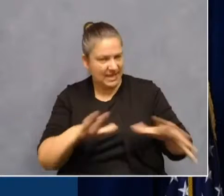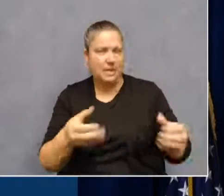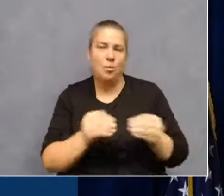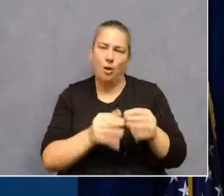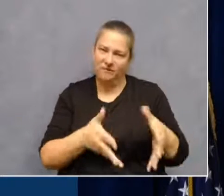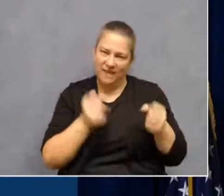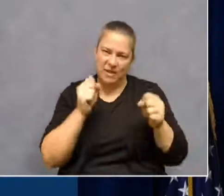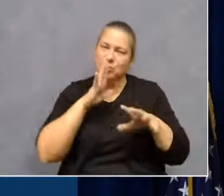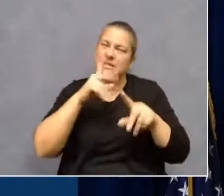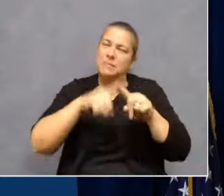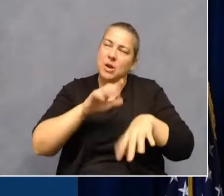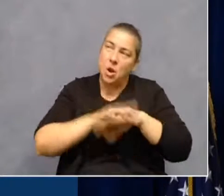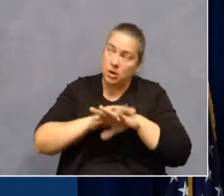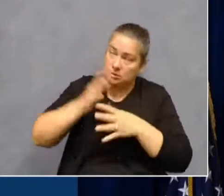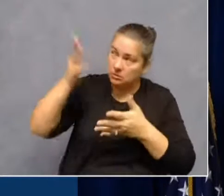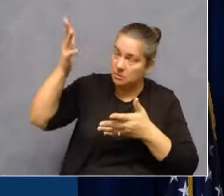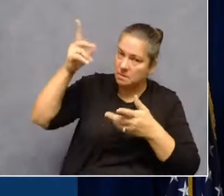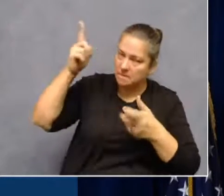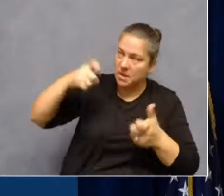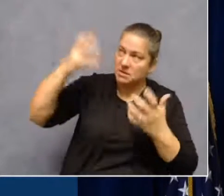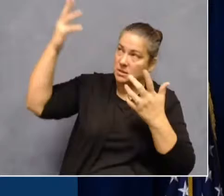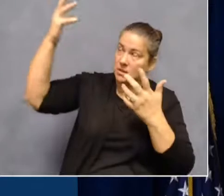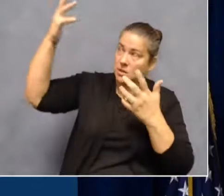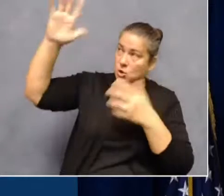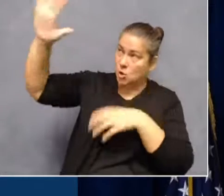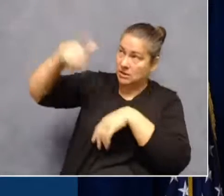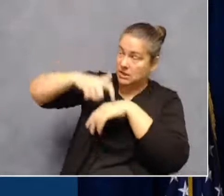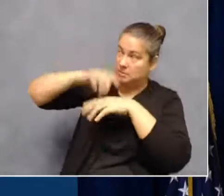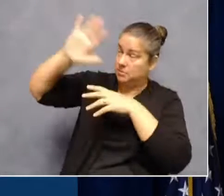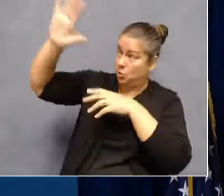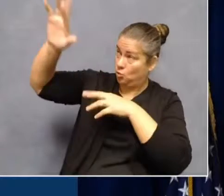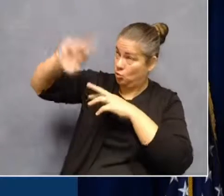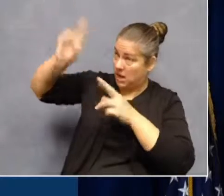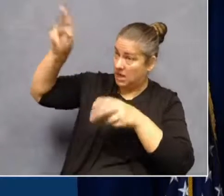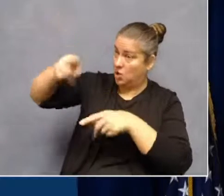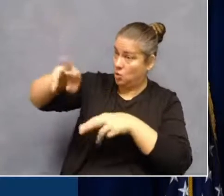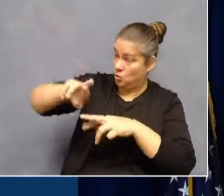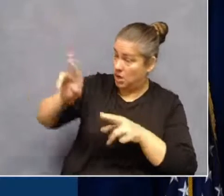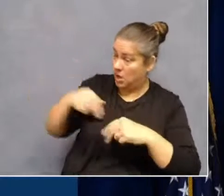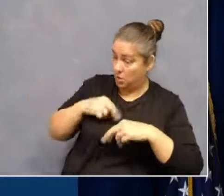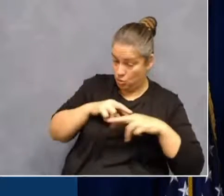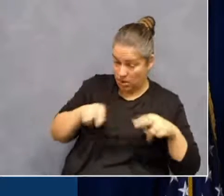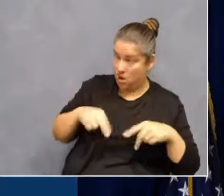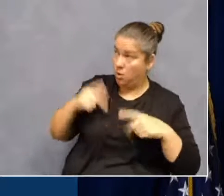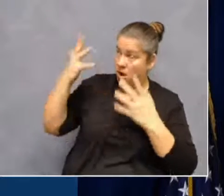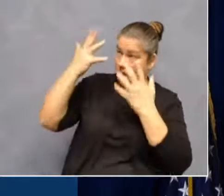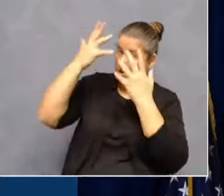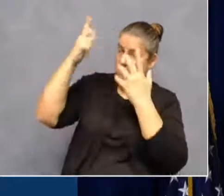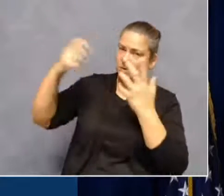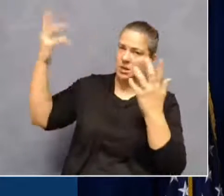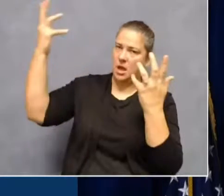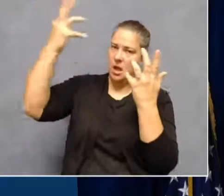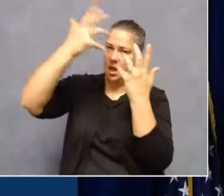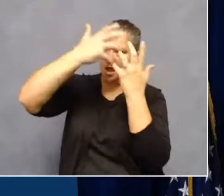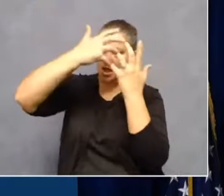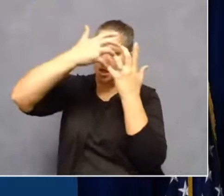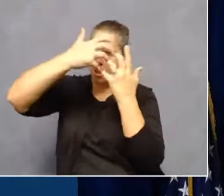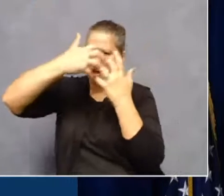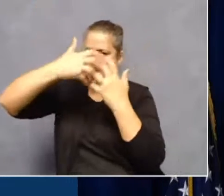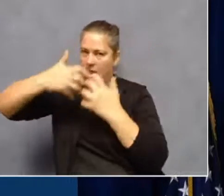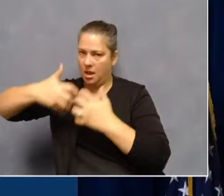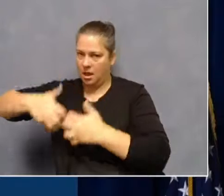timing of all of it depends on when a vaccine's approved, how quickly it can be